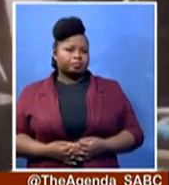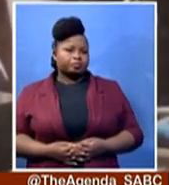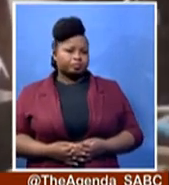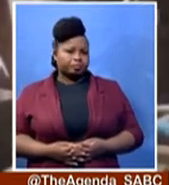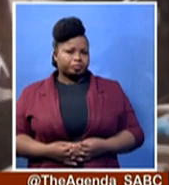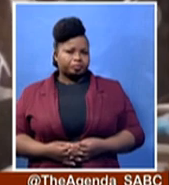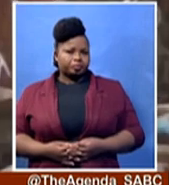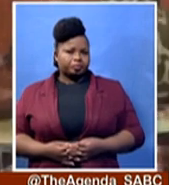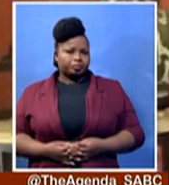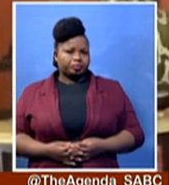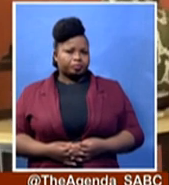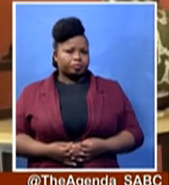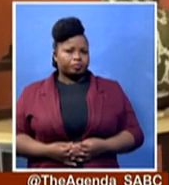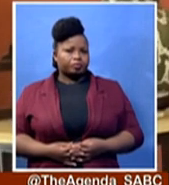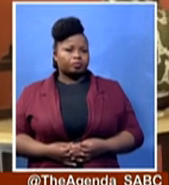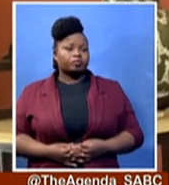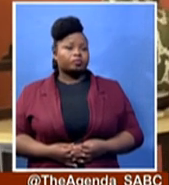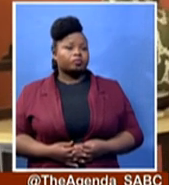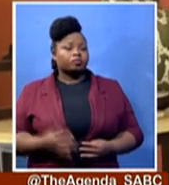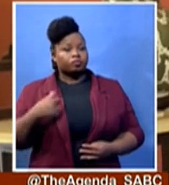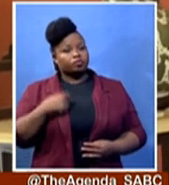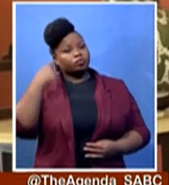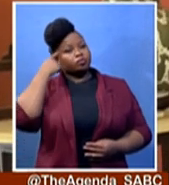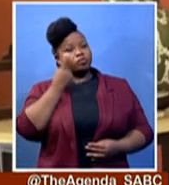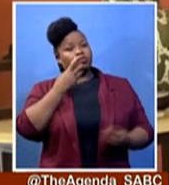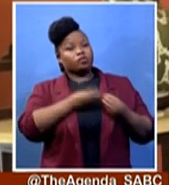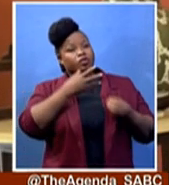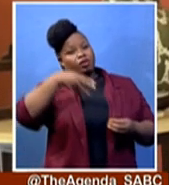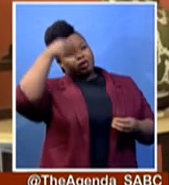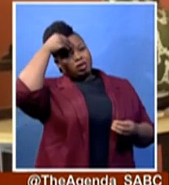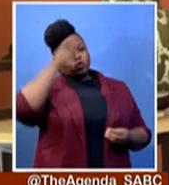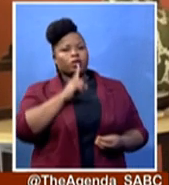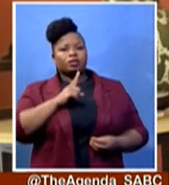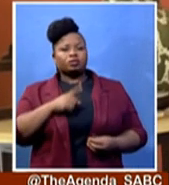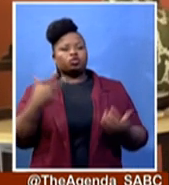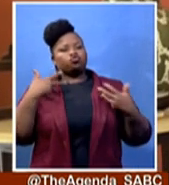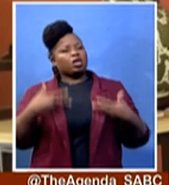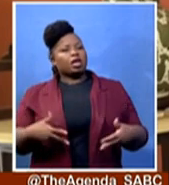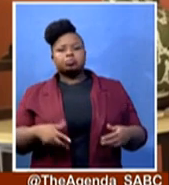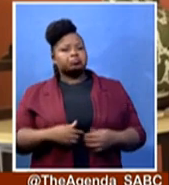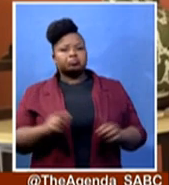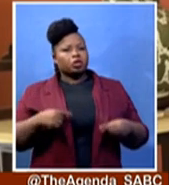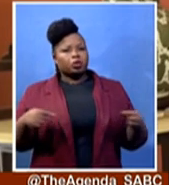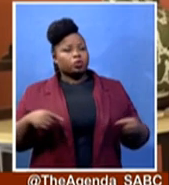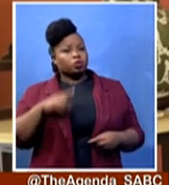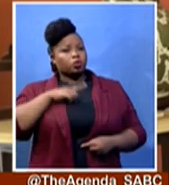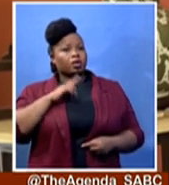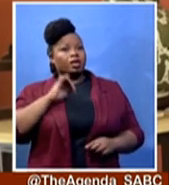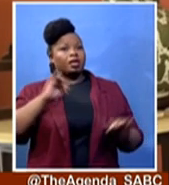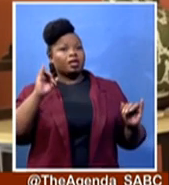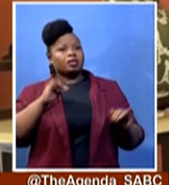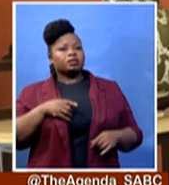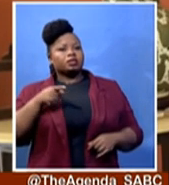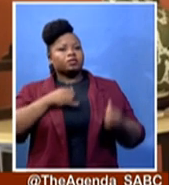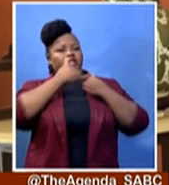I think the biggest lesson is that you cannot let your guard down, especially if your entire country has not been vaccinated, because that's the mistake